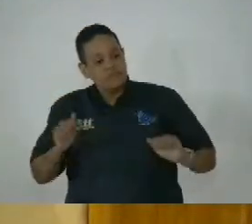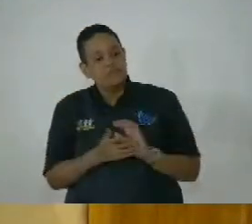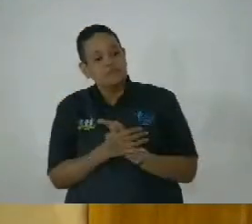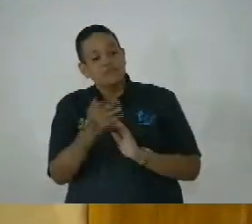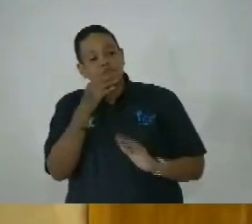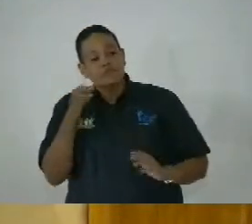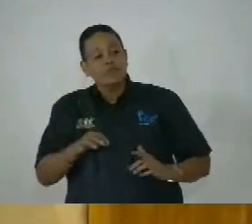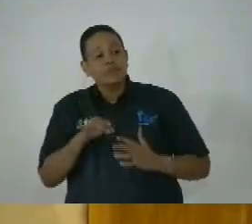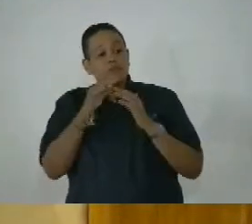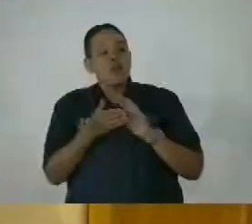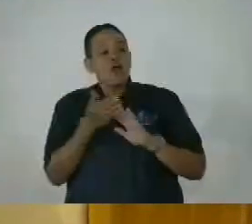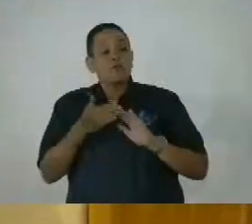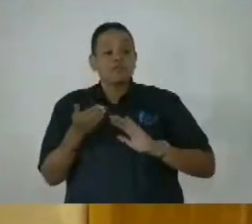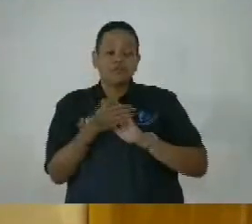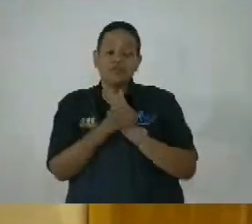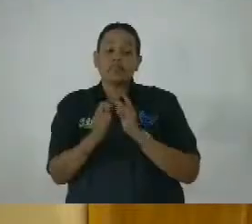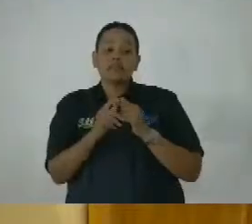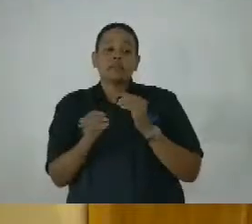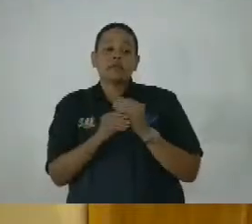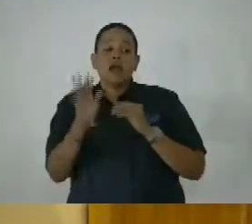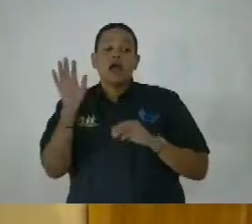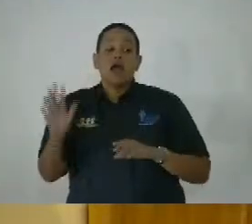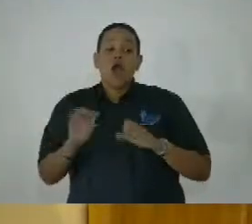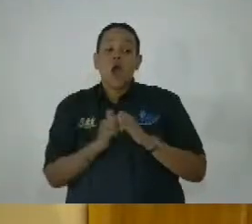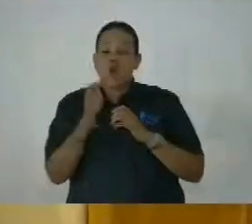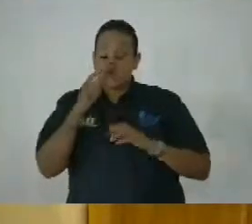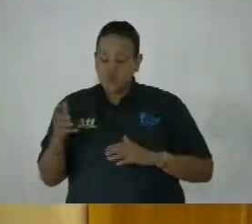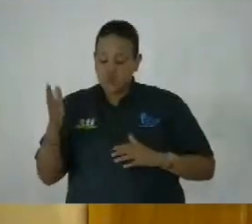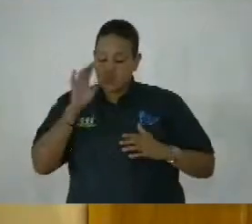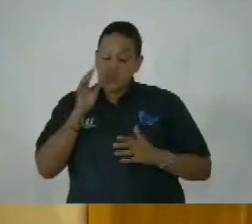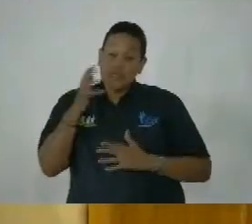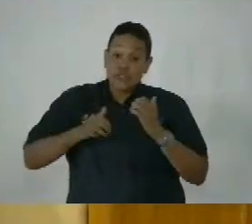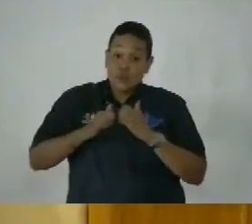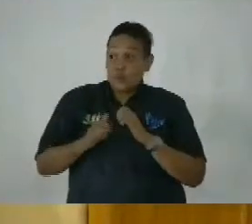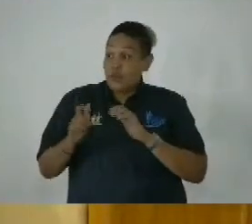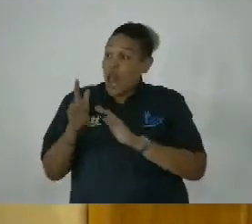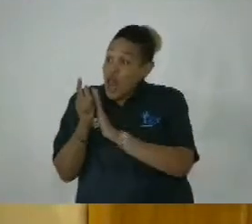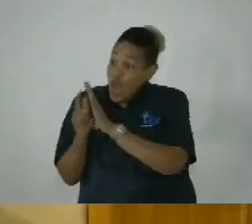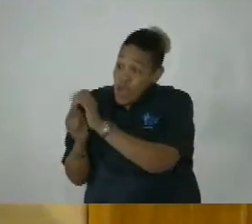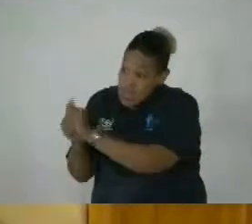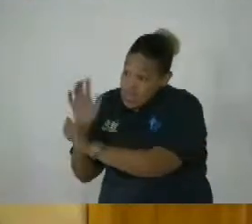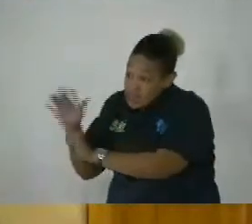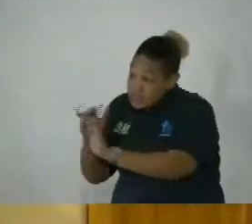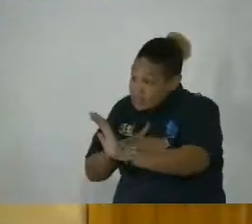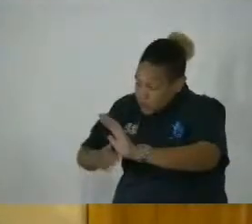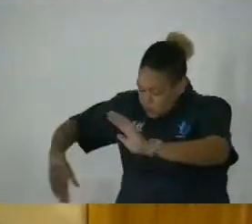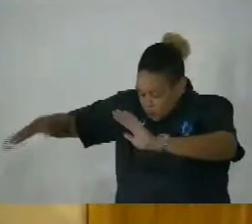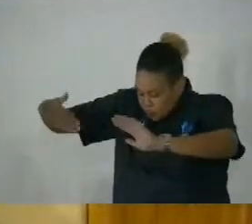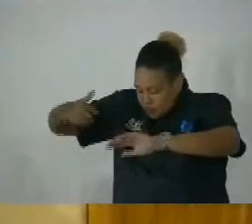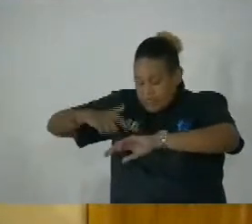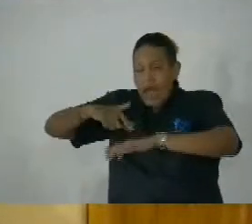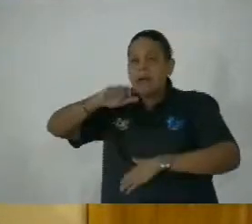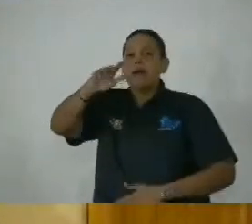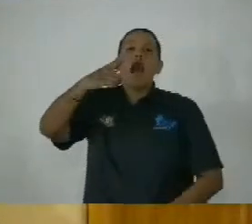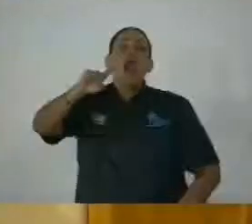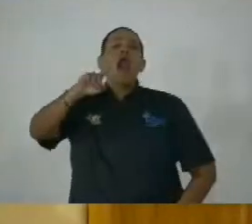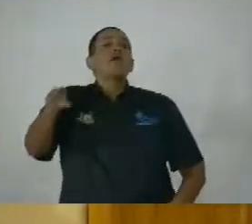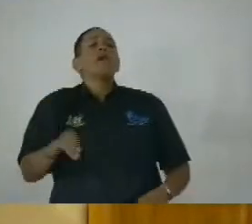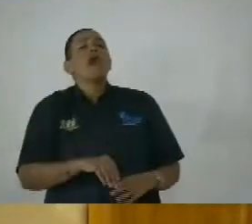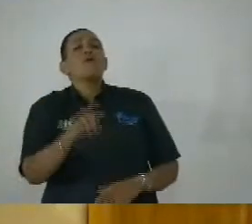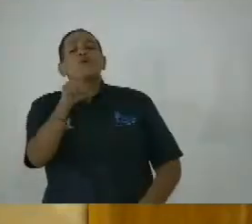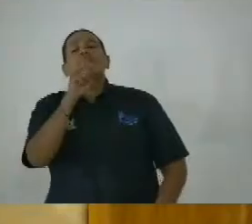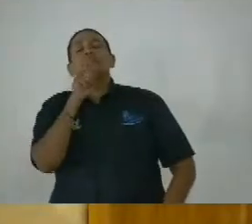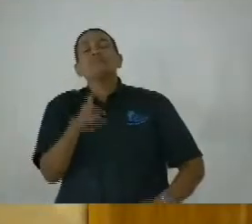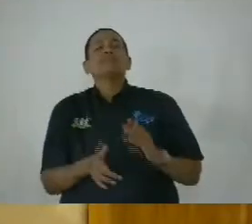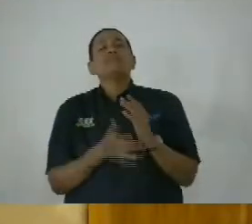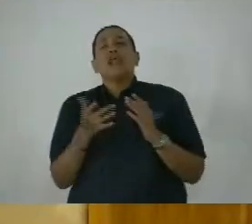operational skills, and importantly, how to interact with the law-abiding citizens at all times. On the question of technology,